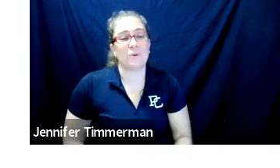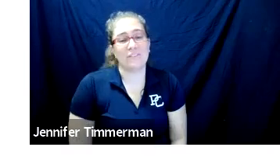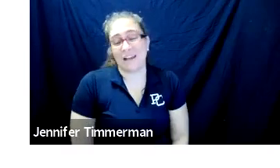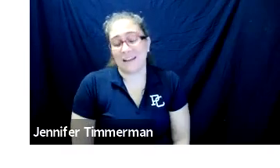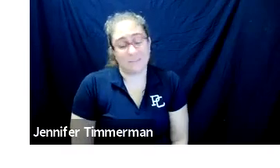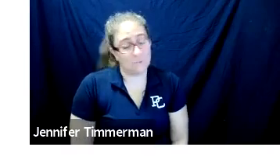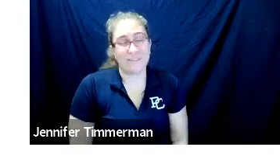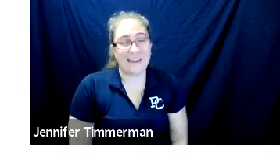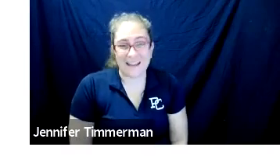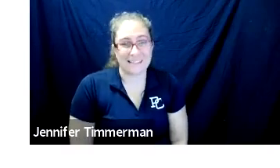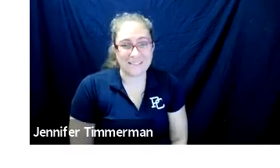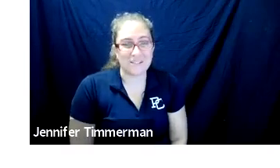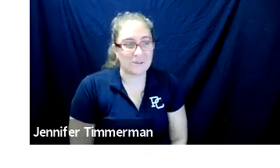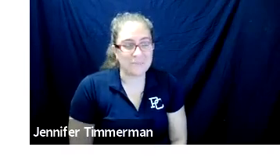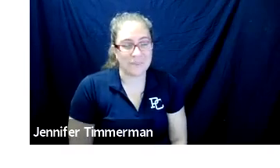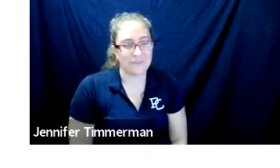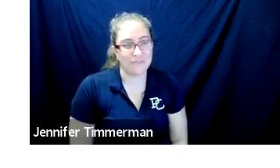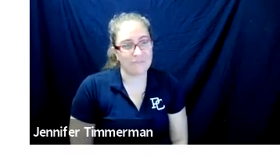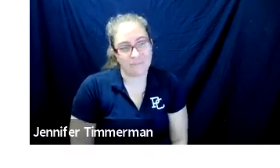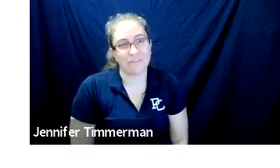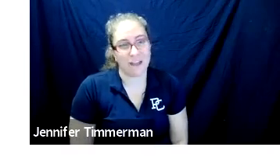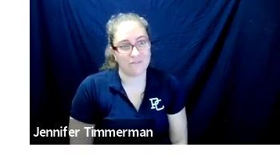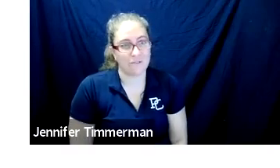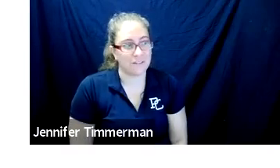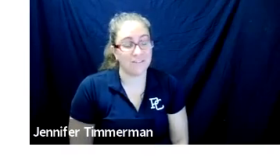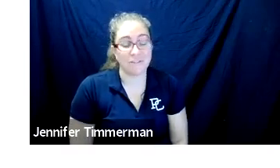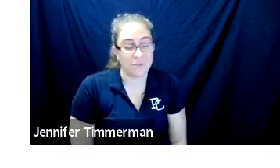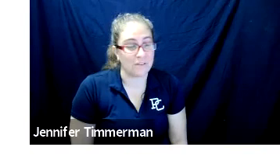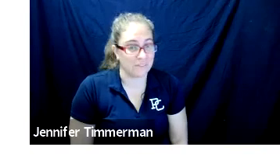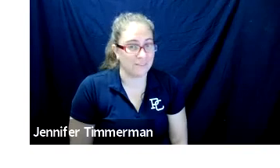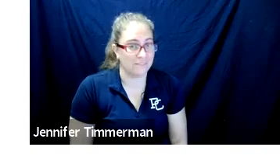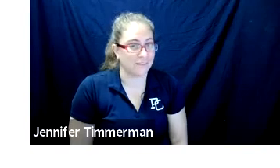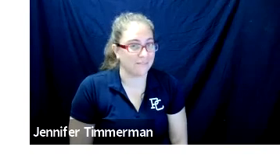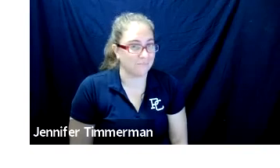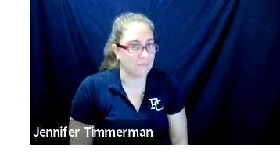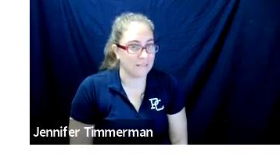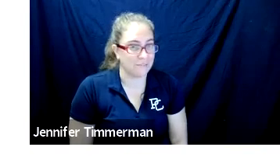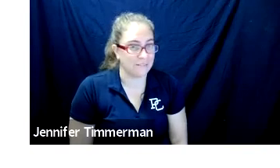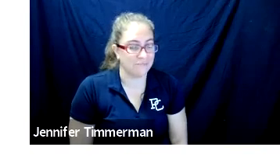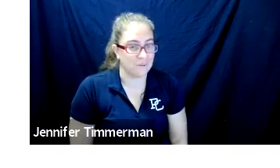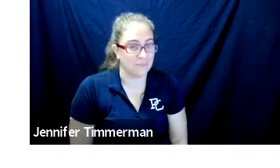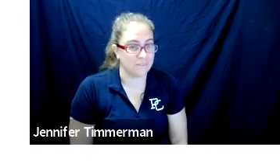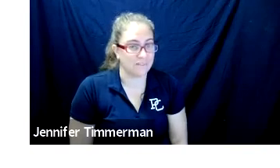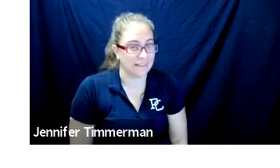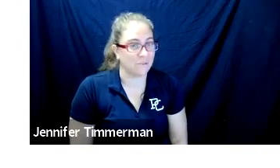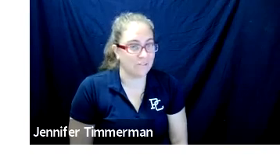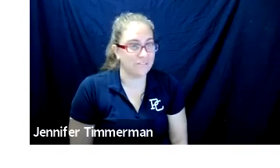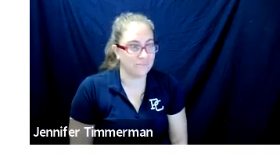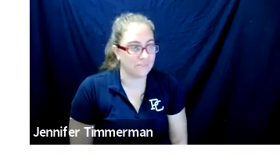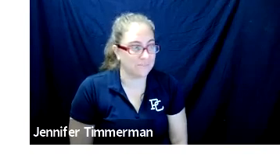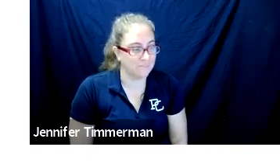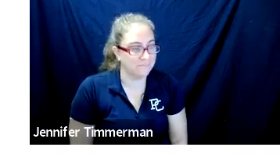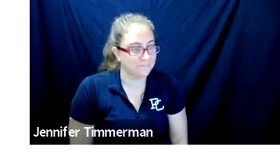of the world that I wouldn't have had access to if not for the deaf community that was able to gift me with this